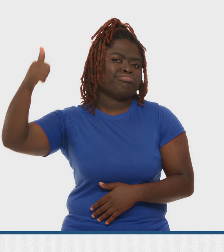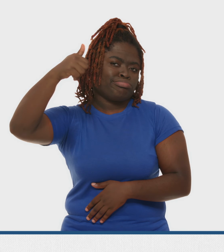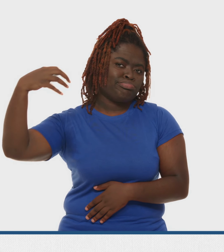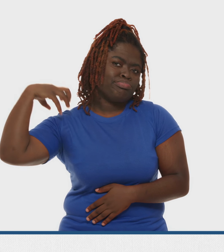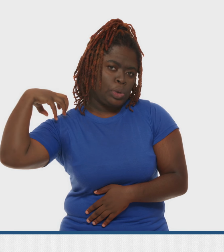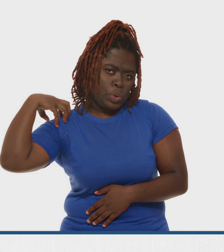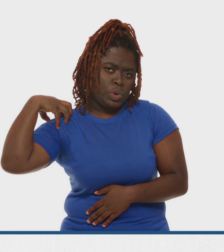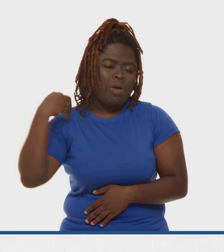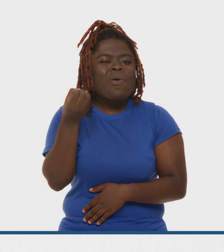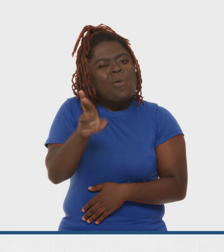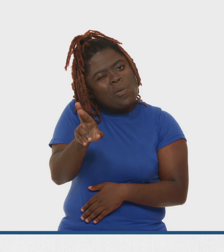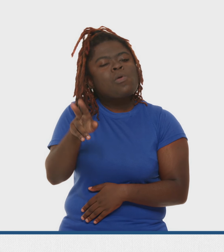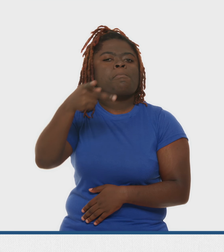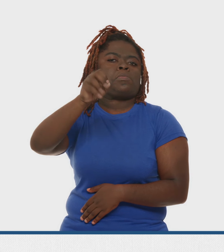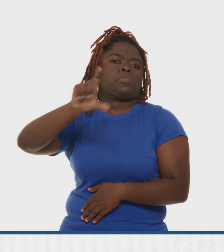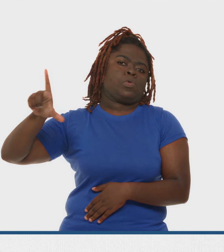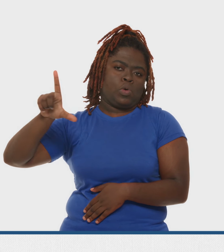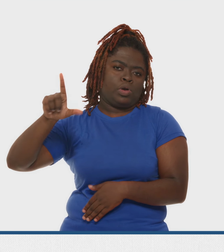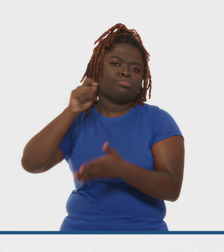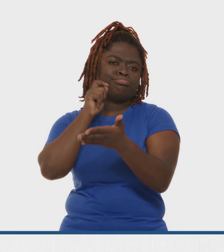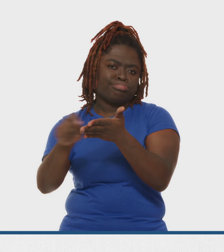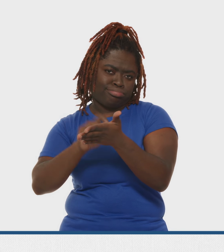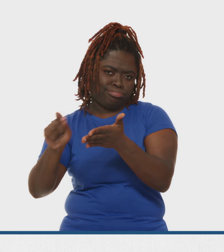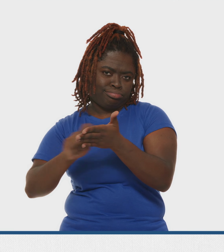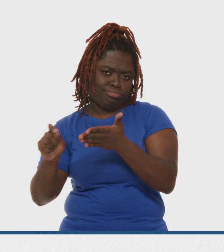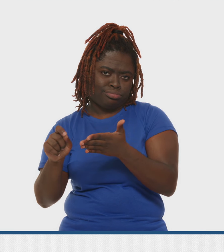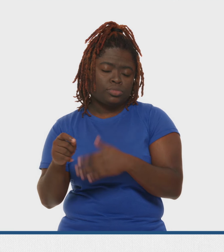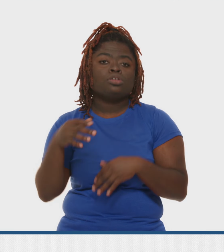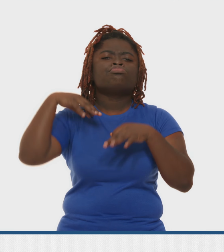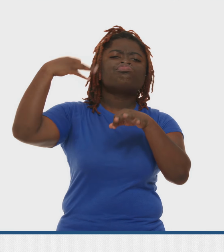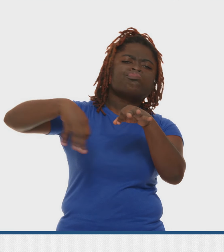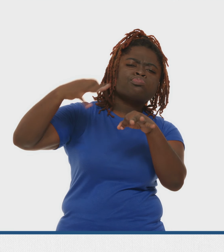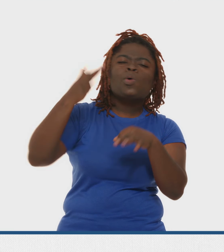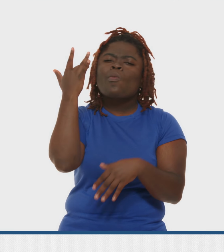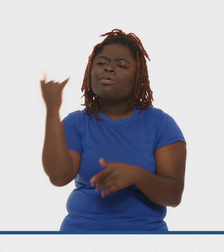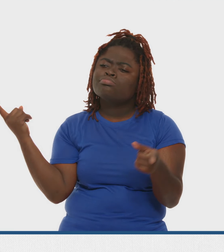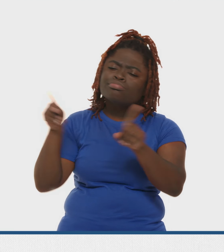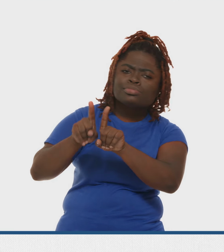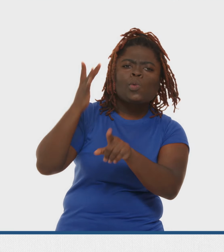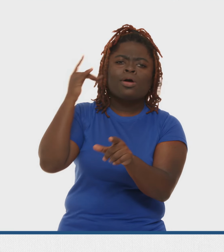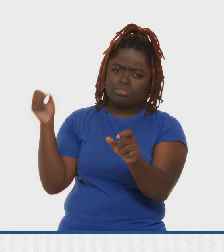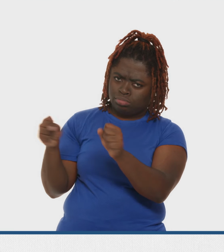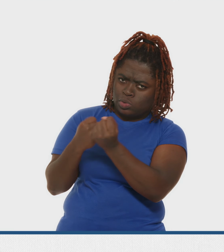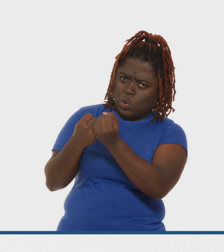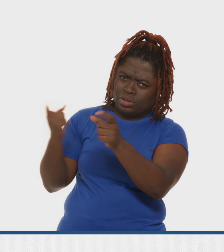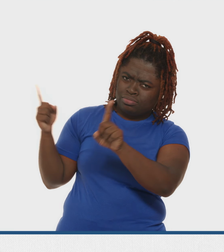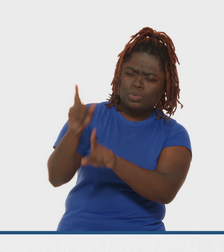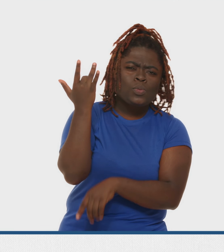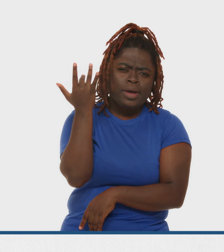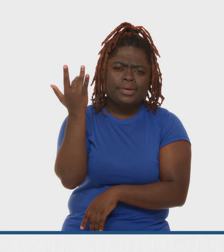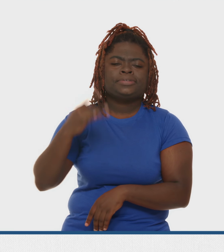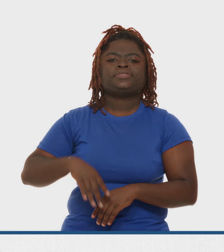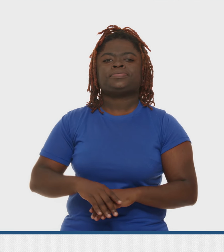or her ID to the presiding officer or poll clerk and state the reason he or she needs assistance.